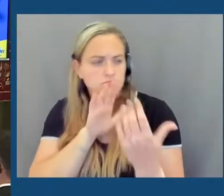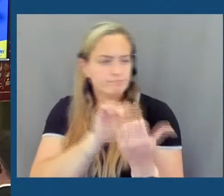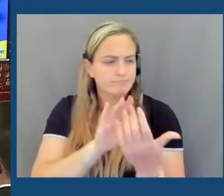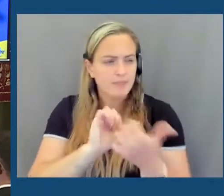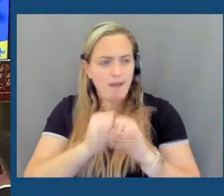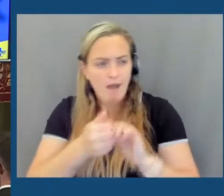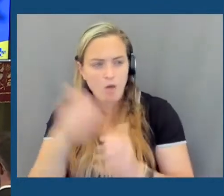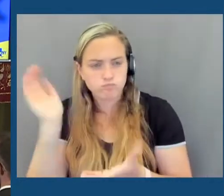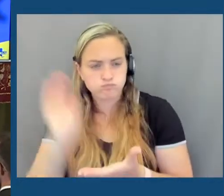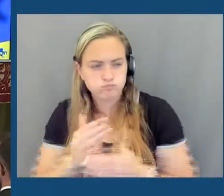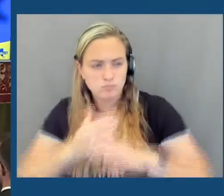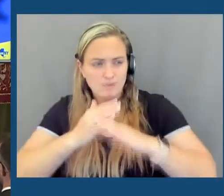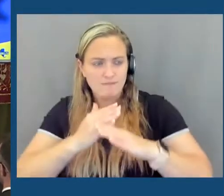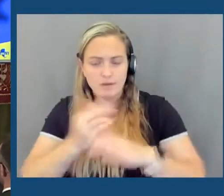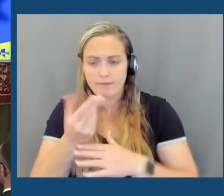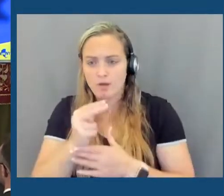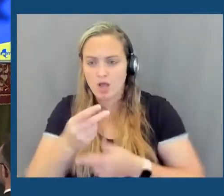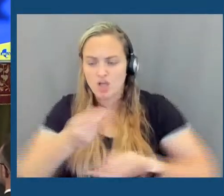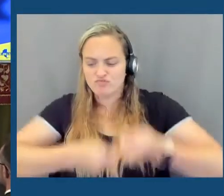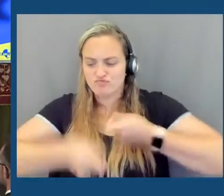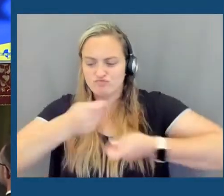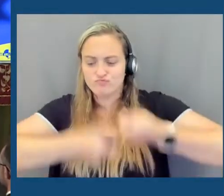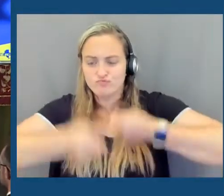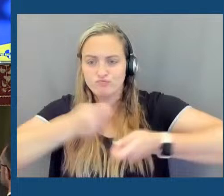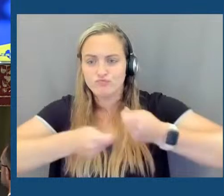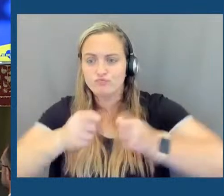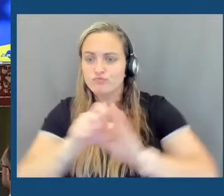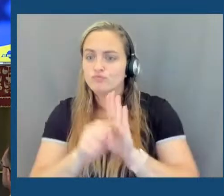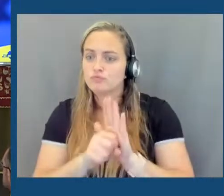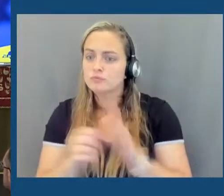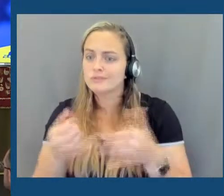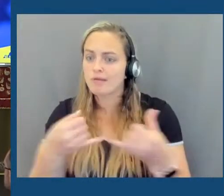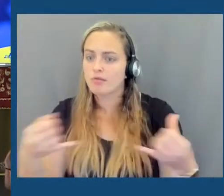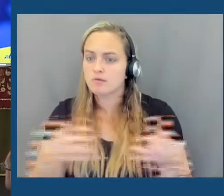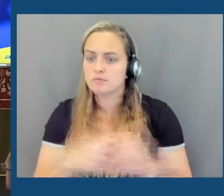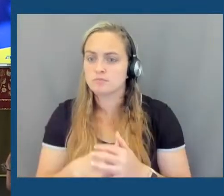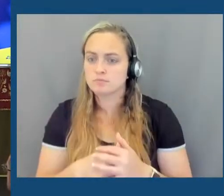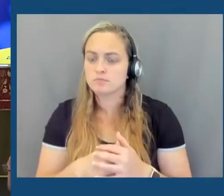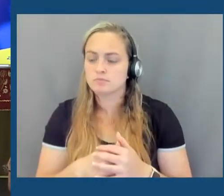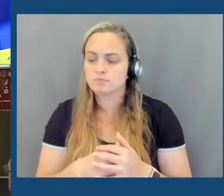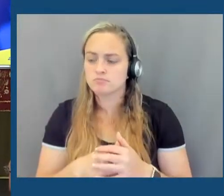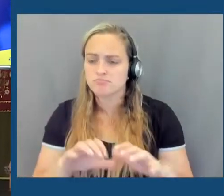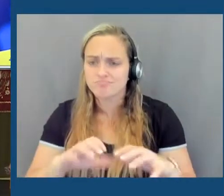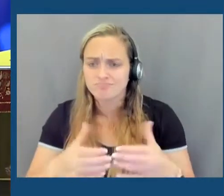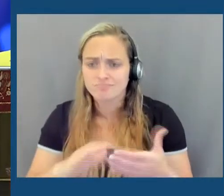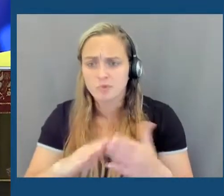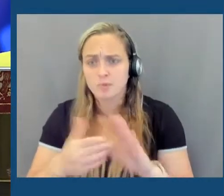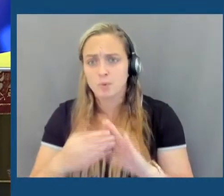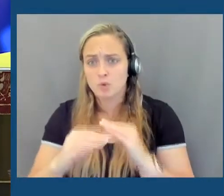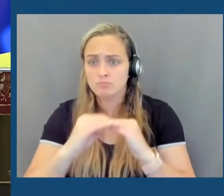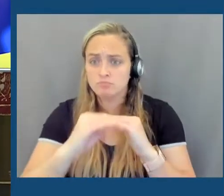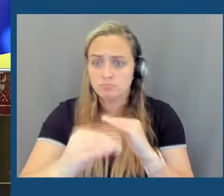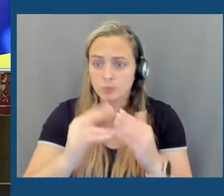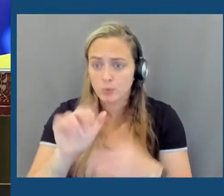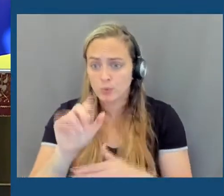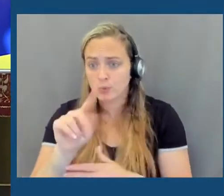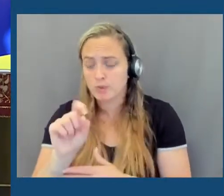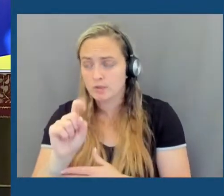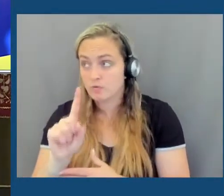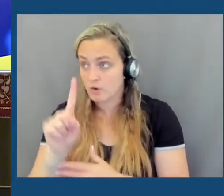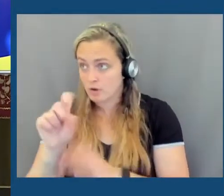gun trafficking across state lines. We formed community stabilization units to help